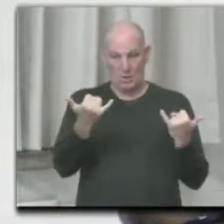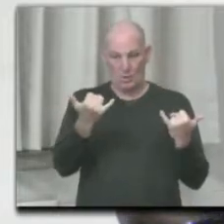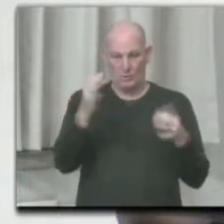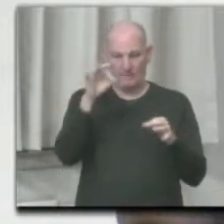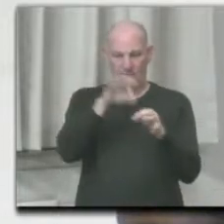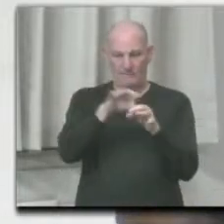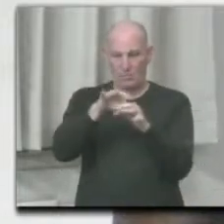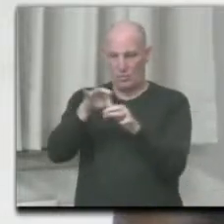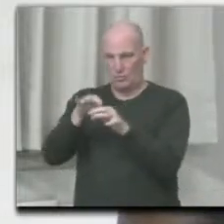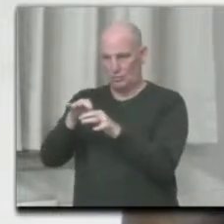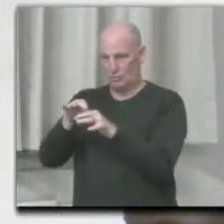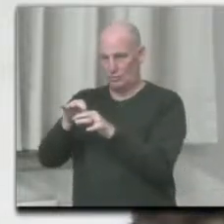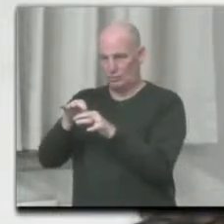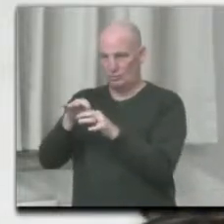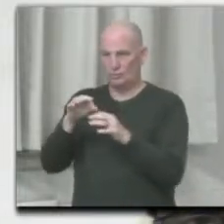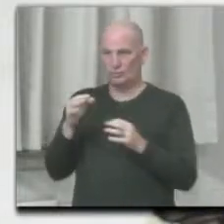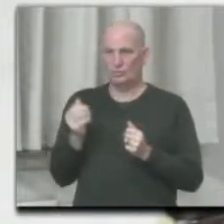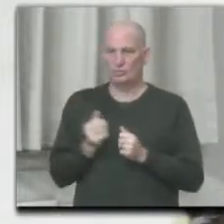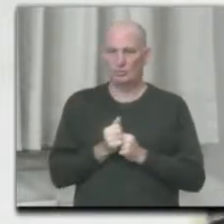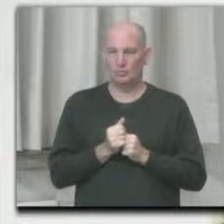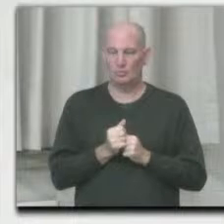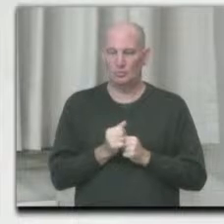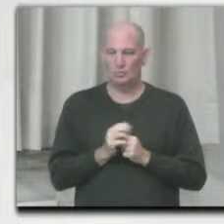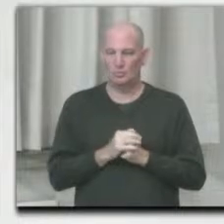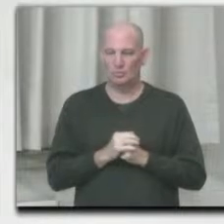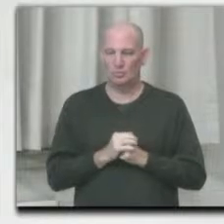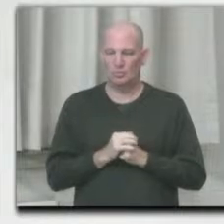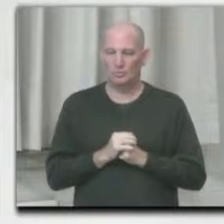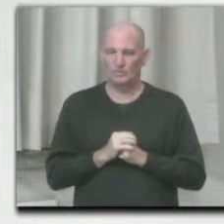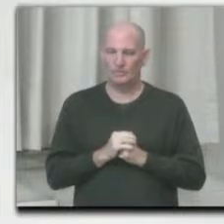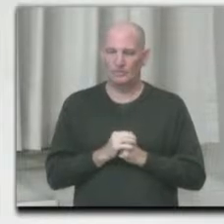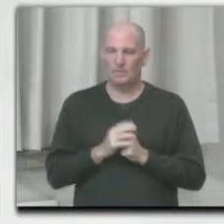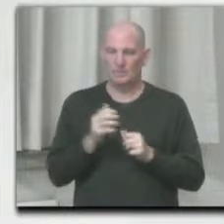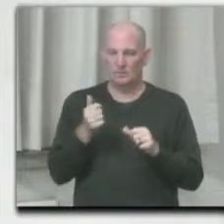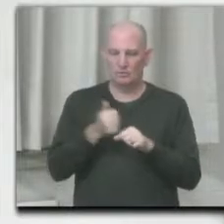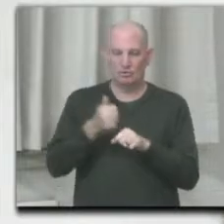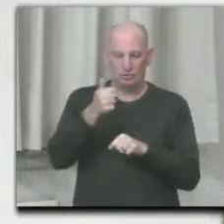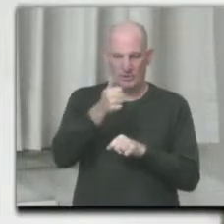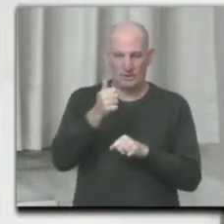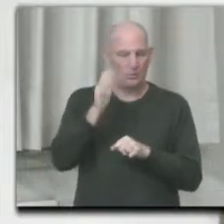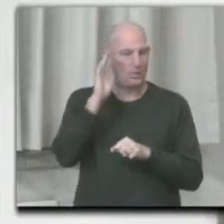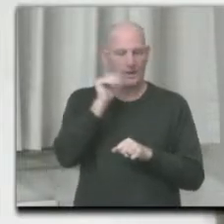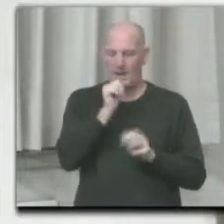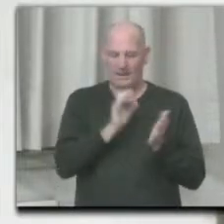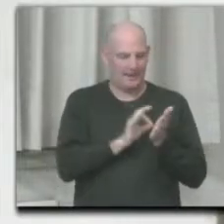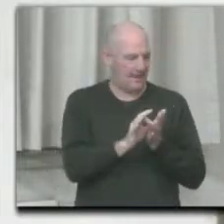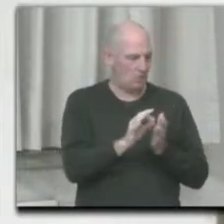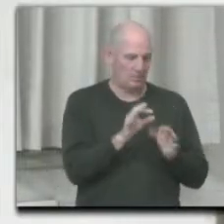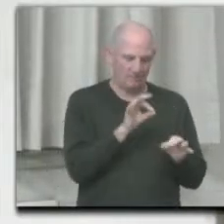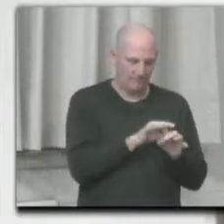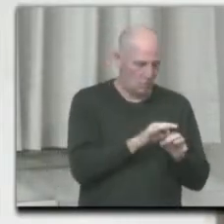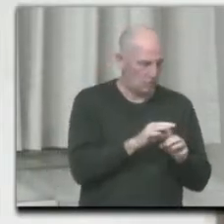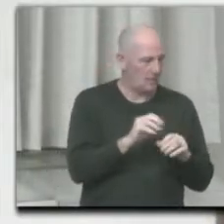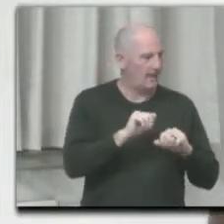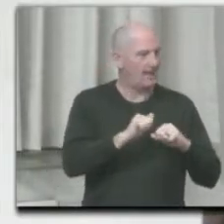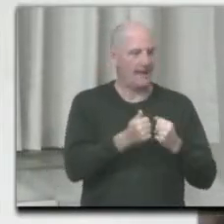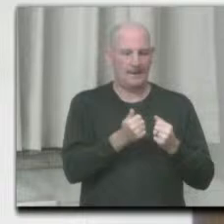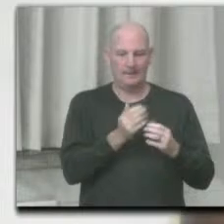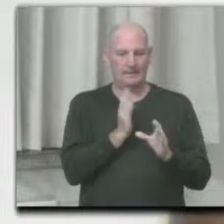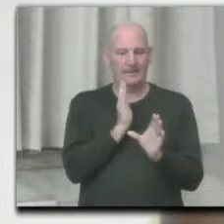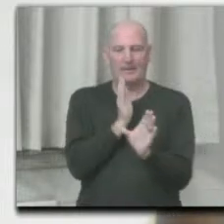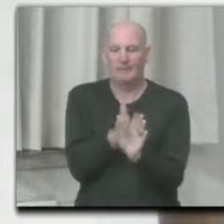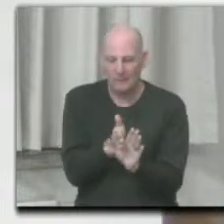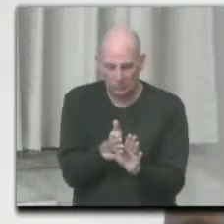The chair will not tally the, Reveal. Okay, the chair will not tally the votes or have interference in the